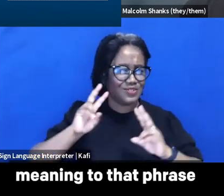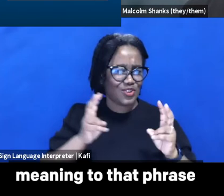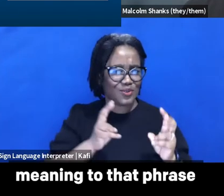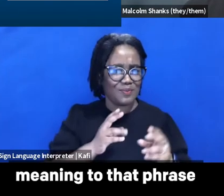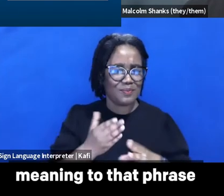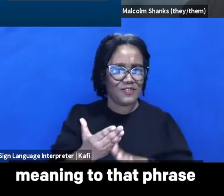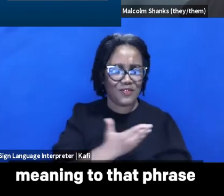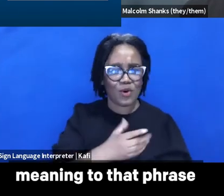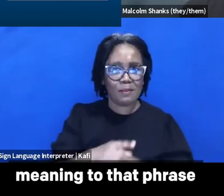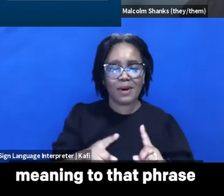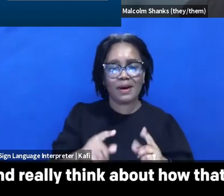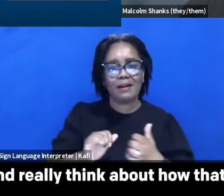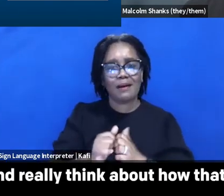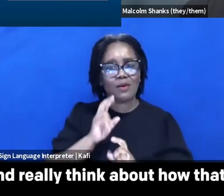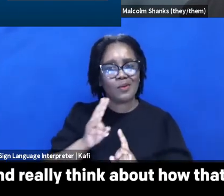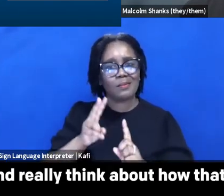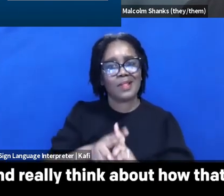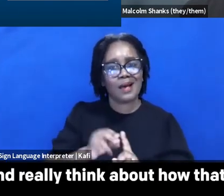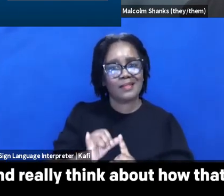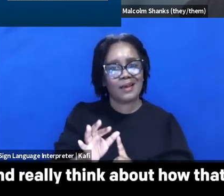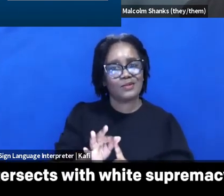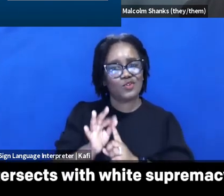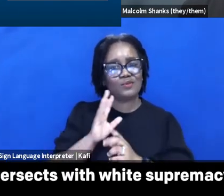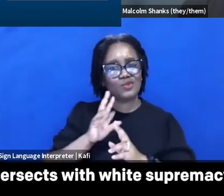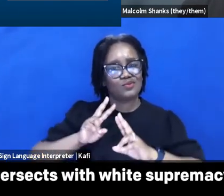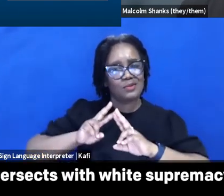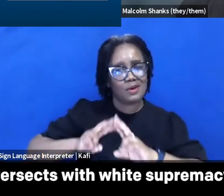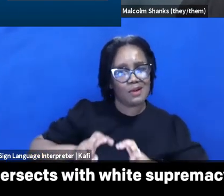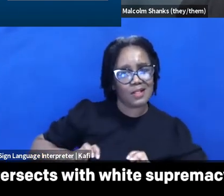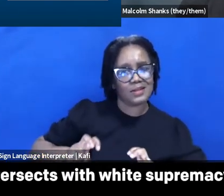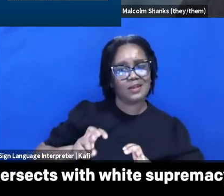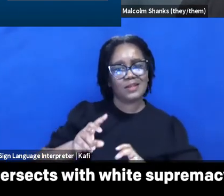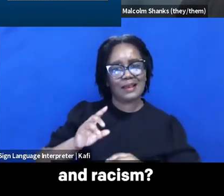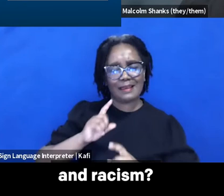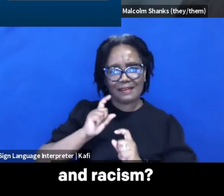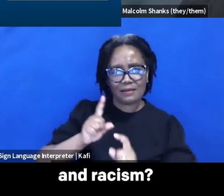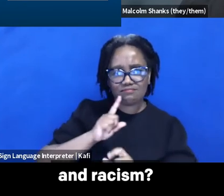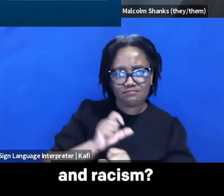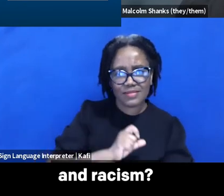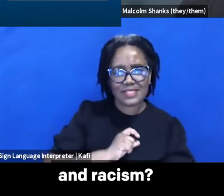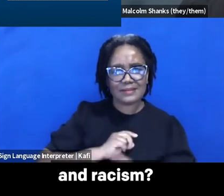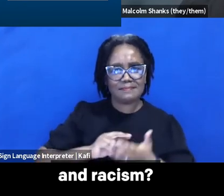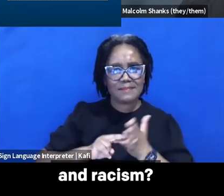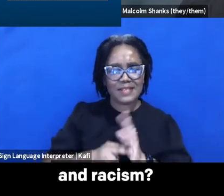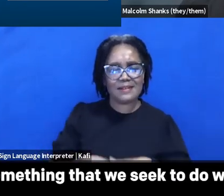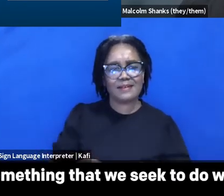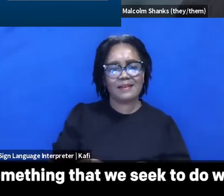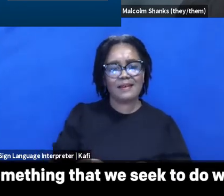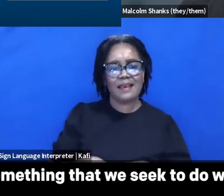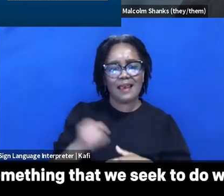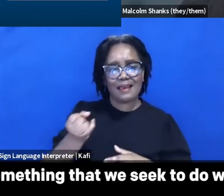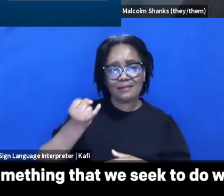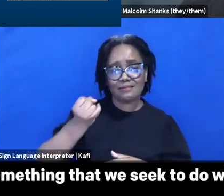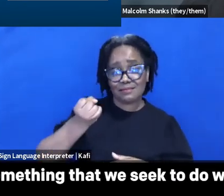How do we really give meaning to that phrase and really think about how that intersects with white supremacy and